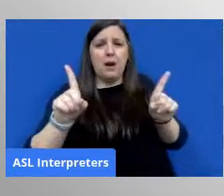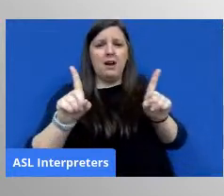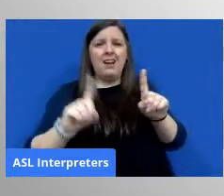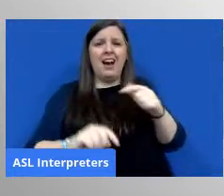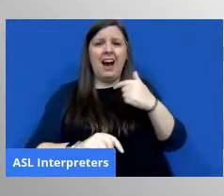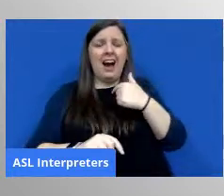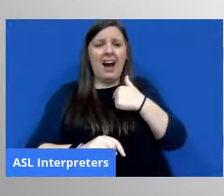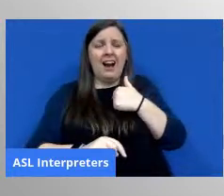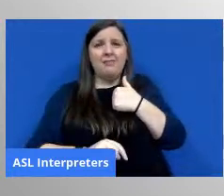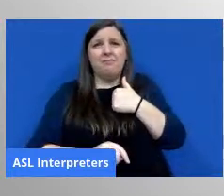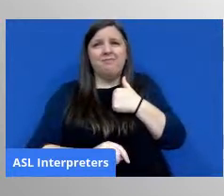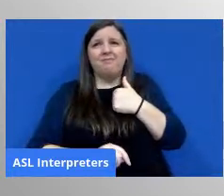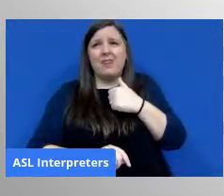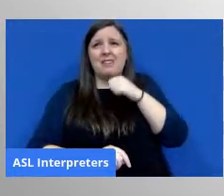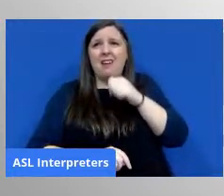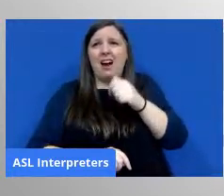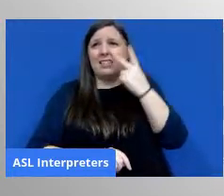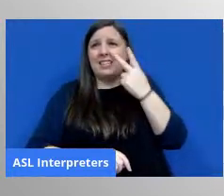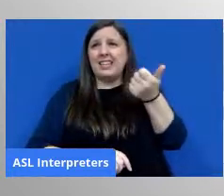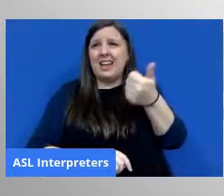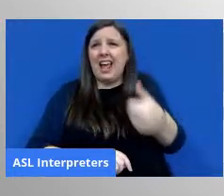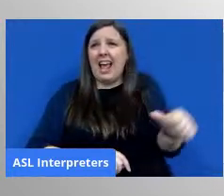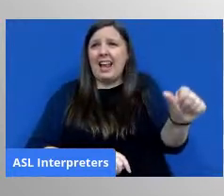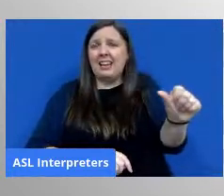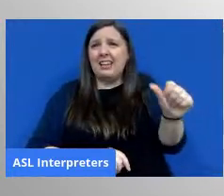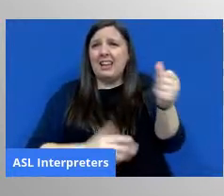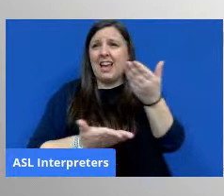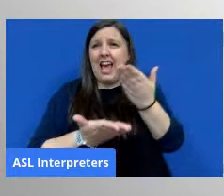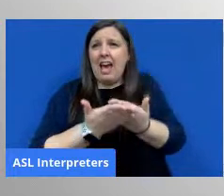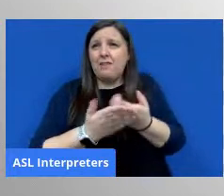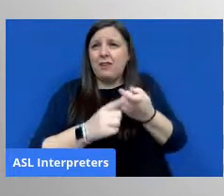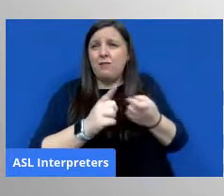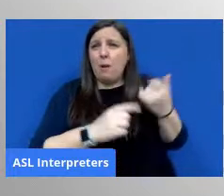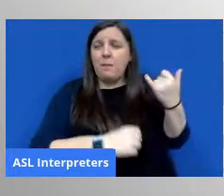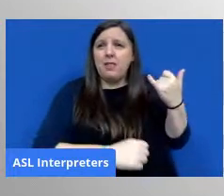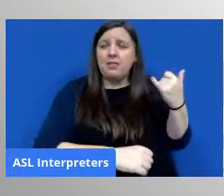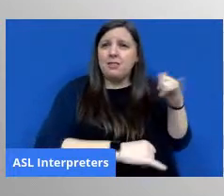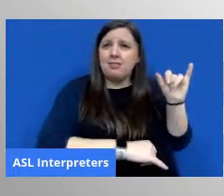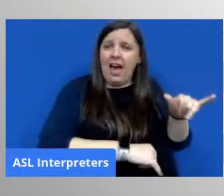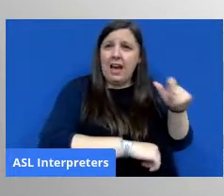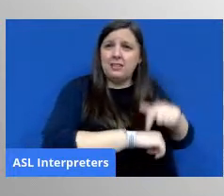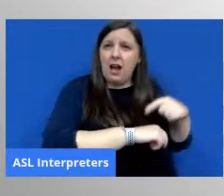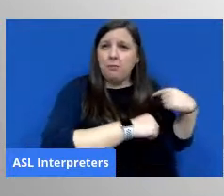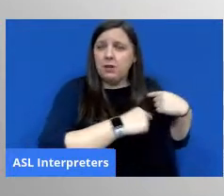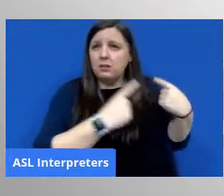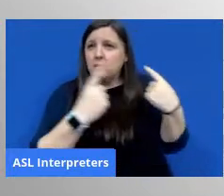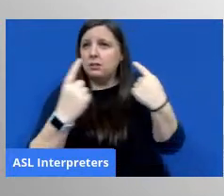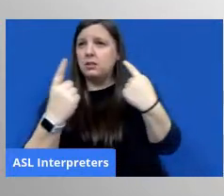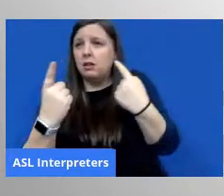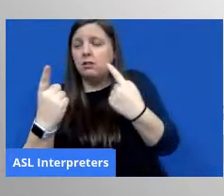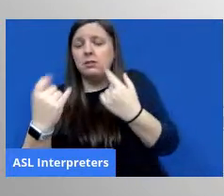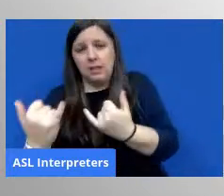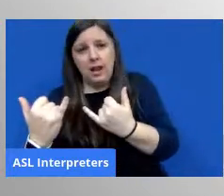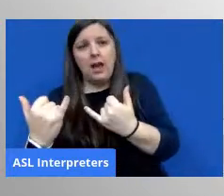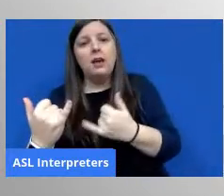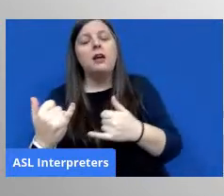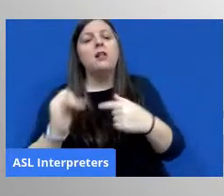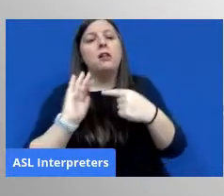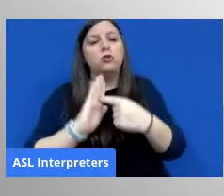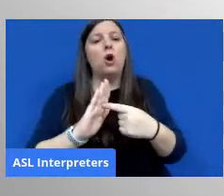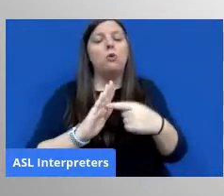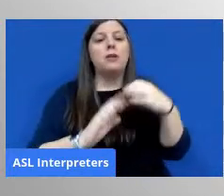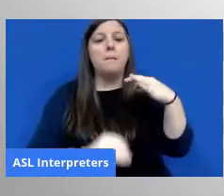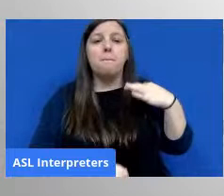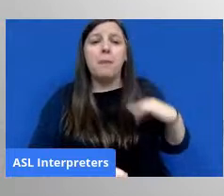seen any evidence from that point to today that shows that there's a benefit, that the parents